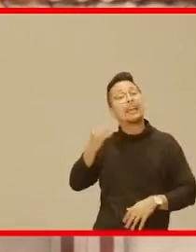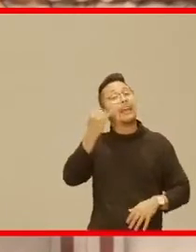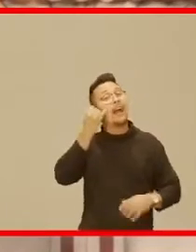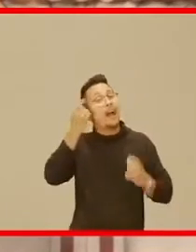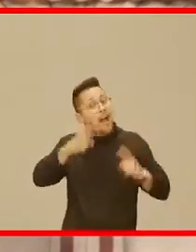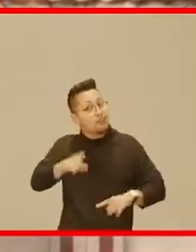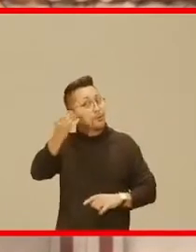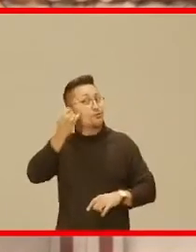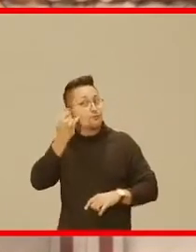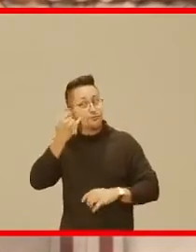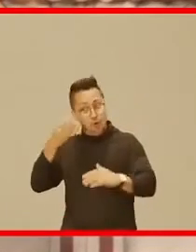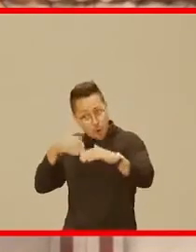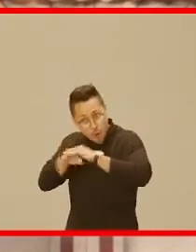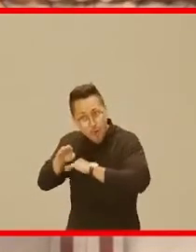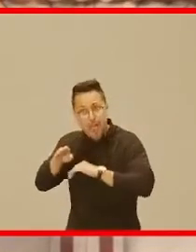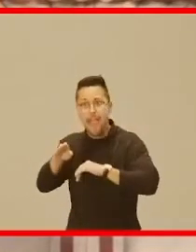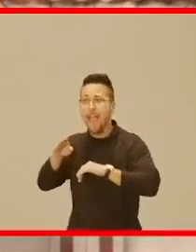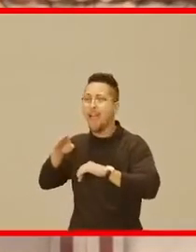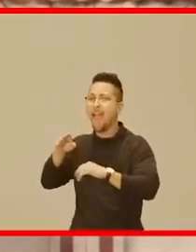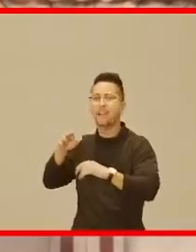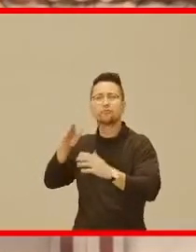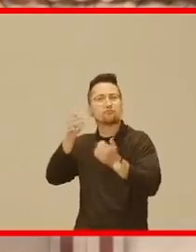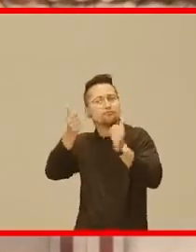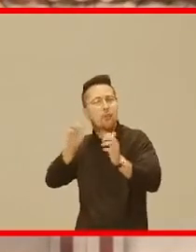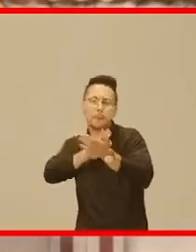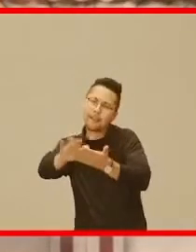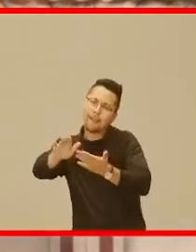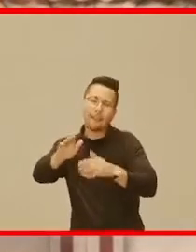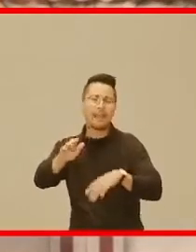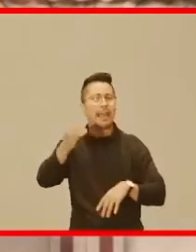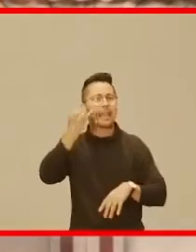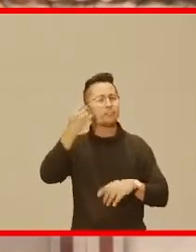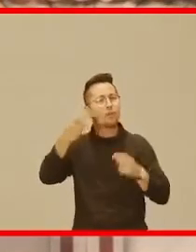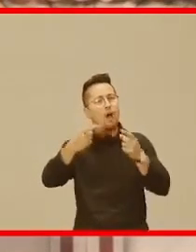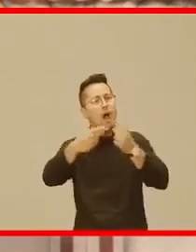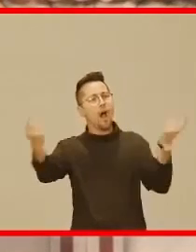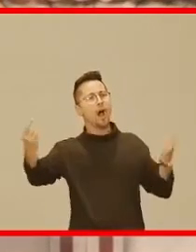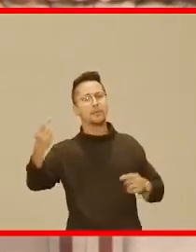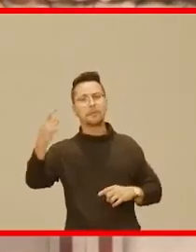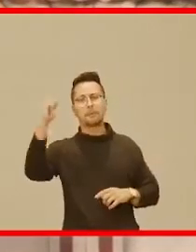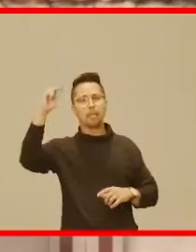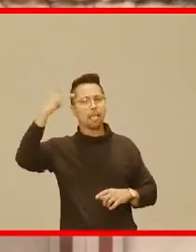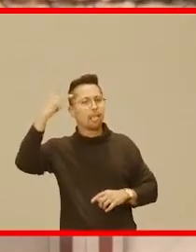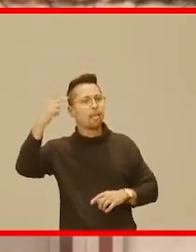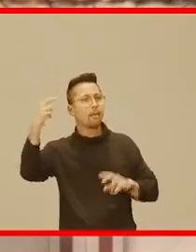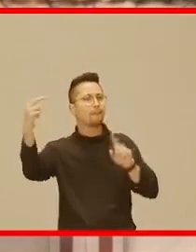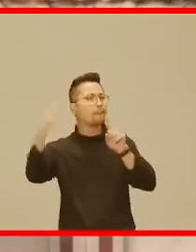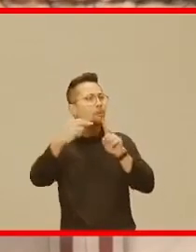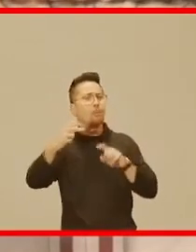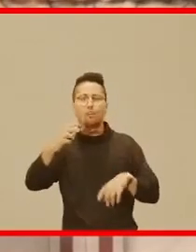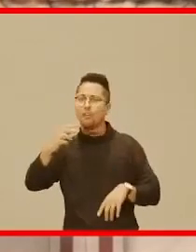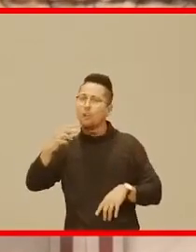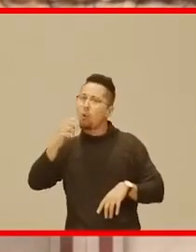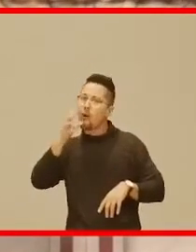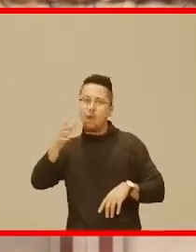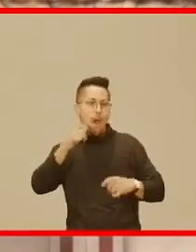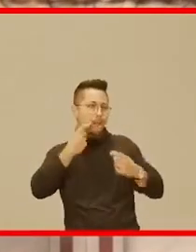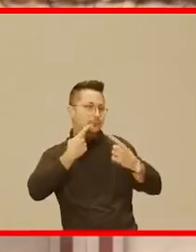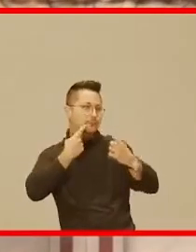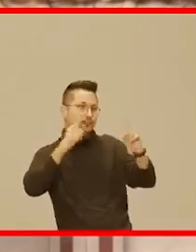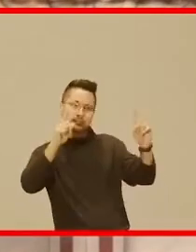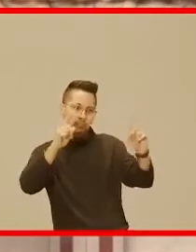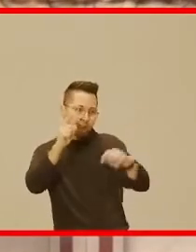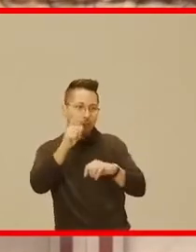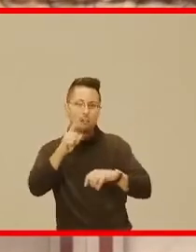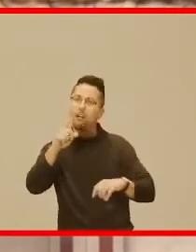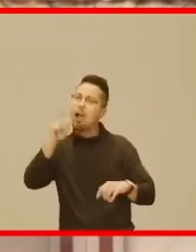You know, if you're on the other side of the aisle, you're not going to get anything done if you're rude. Yes. Go in and, you know, look the part. Don't wear